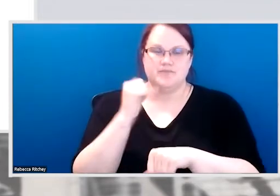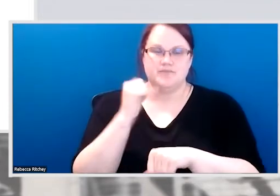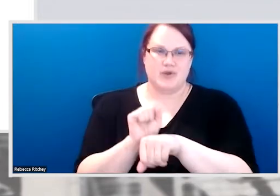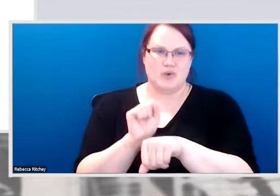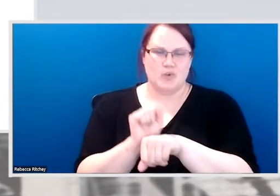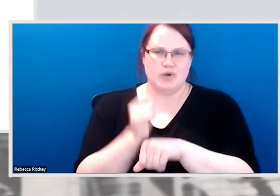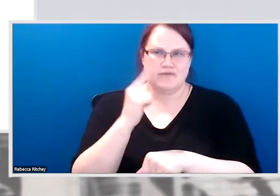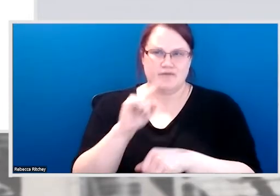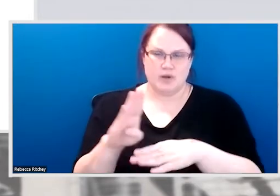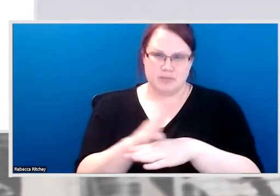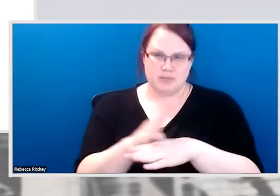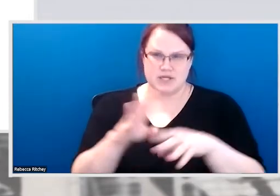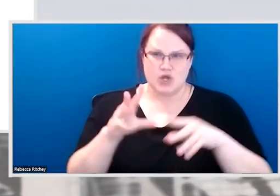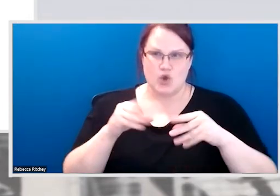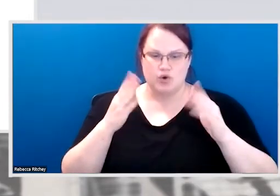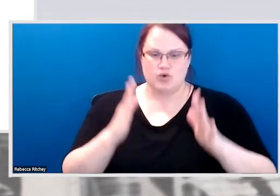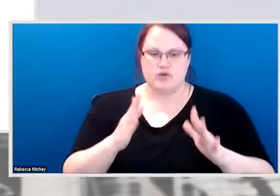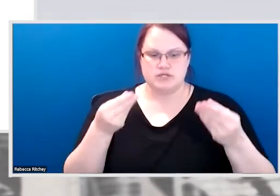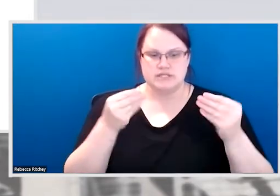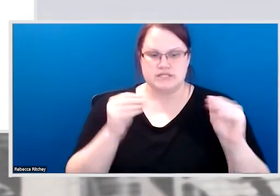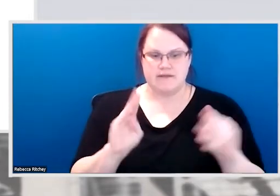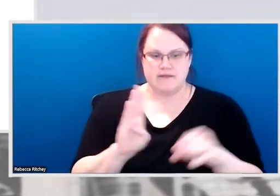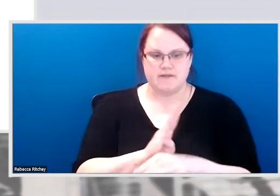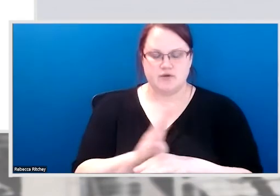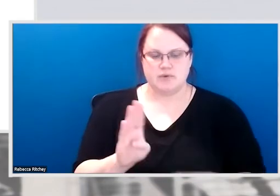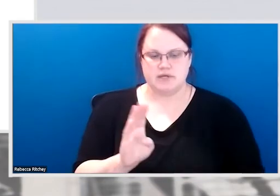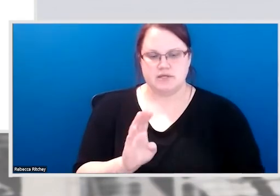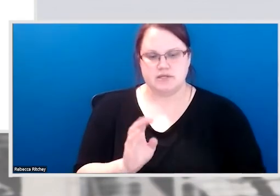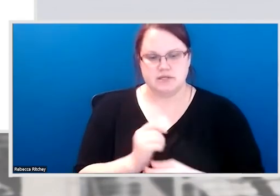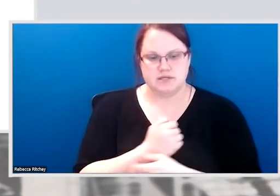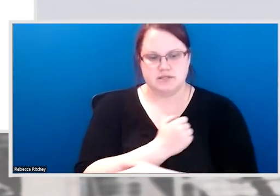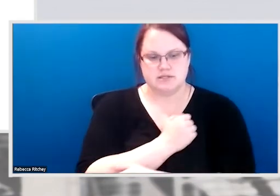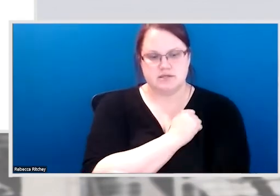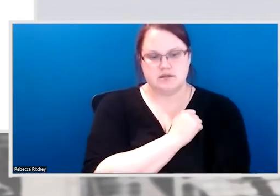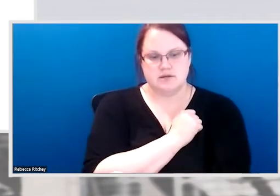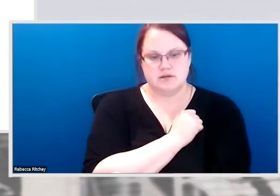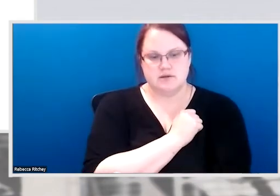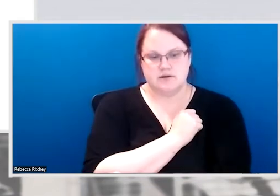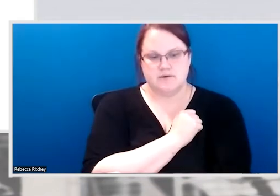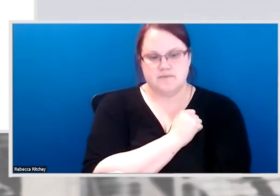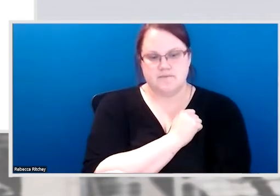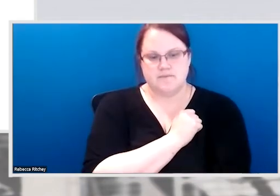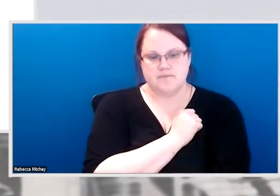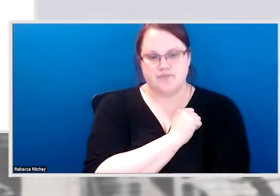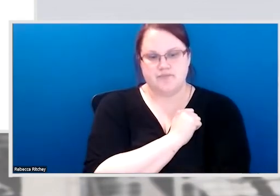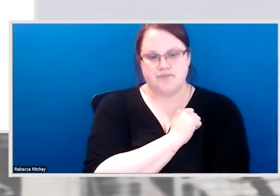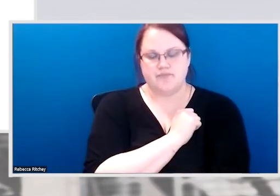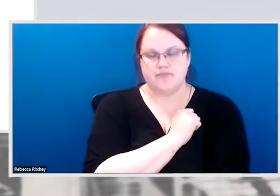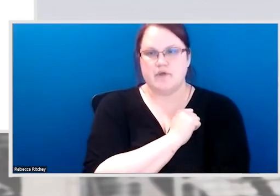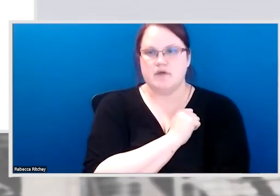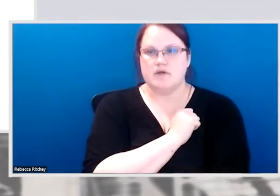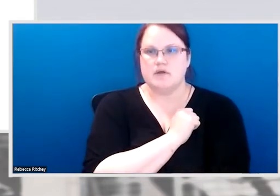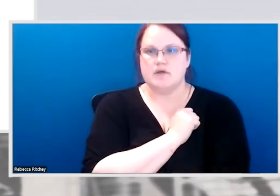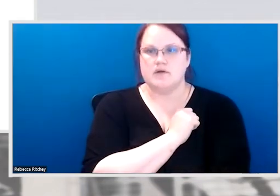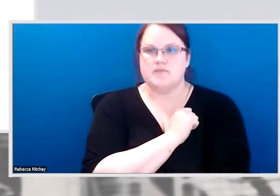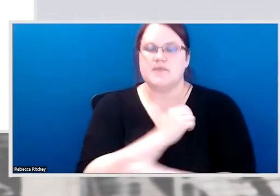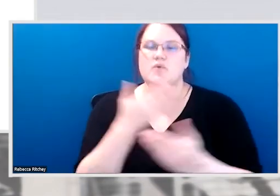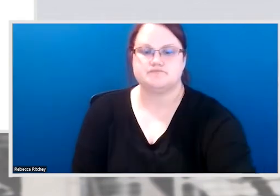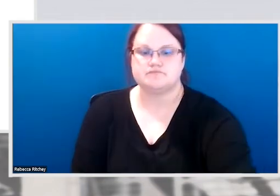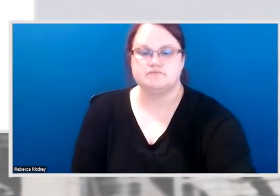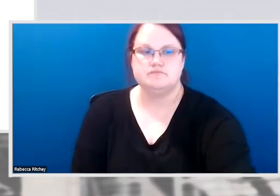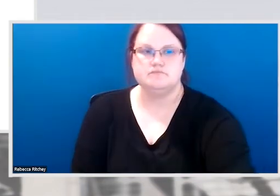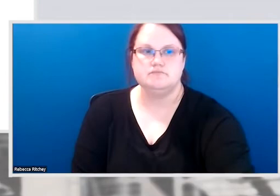owners selling their business, and others, and help capitalize those opportunities. So it's a new line item last year, but we're thankful for that as